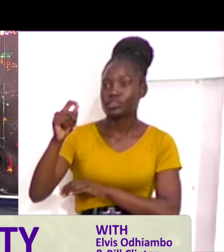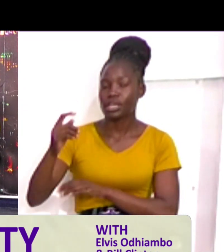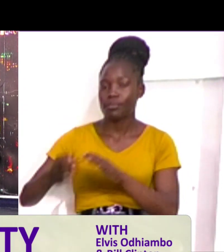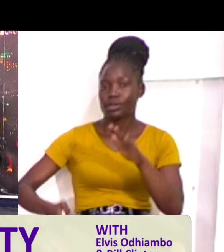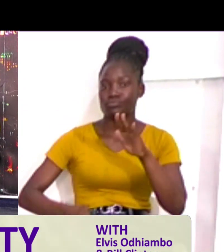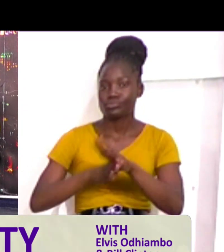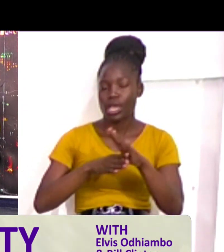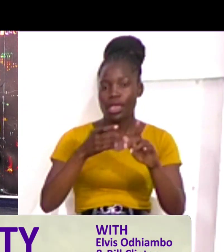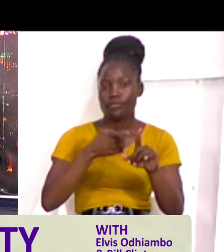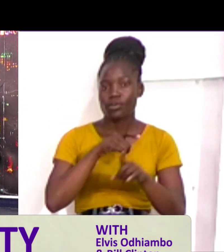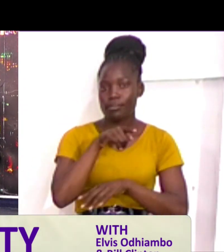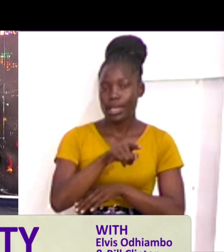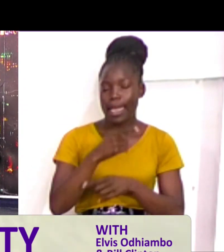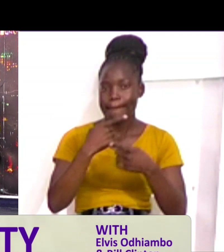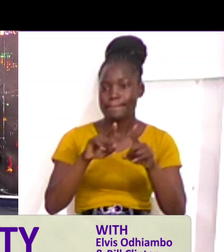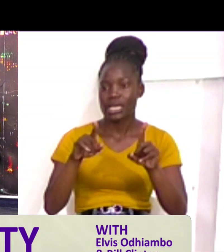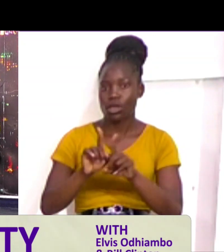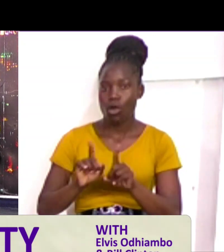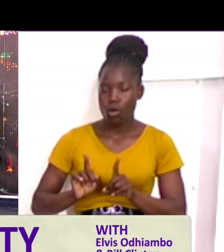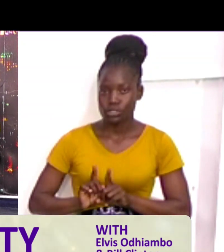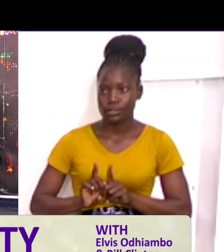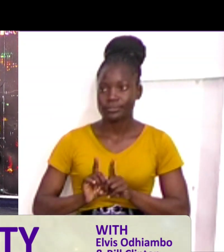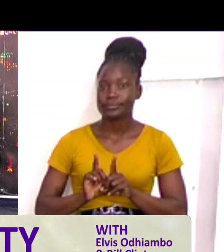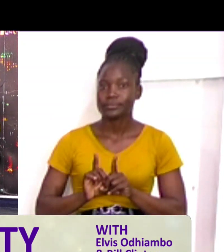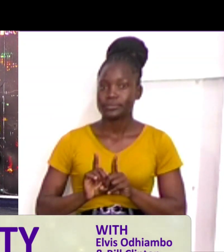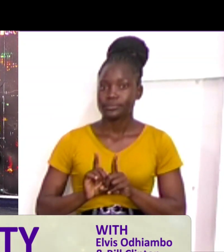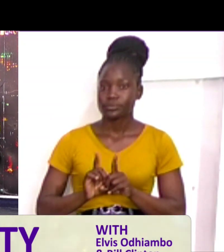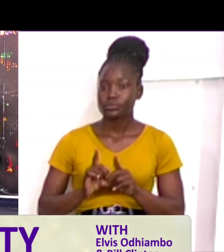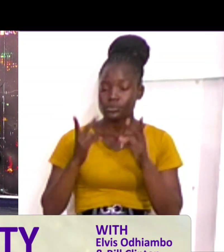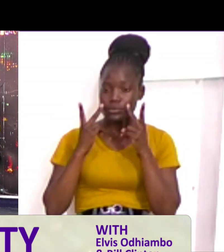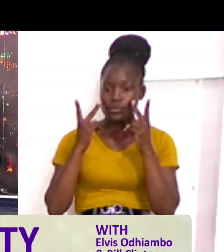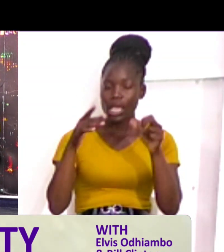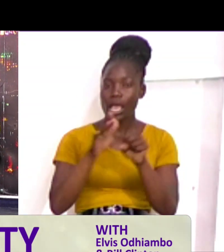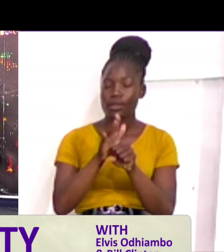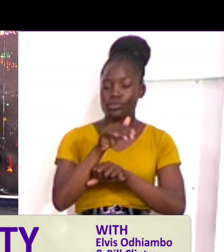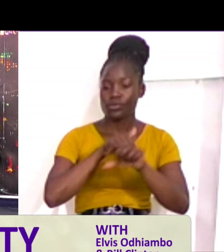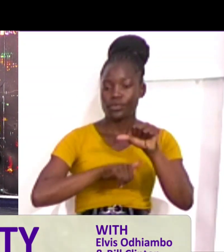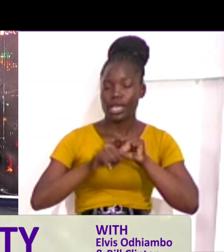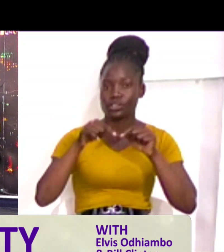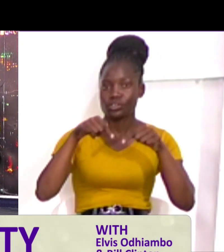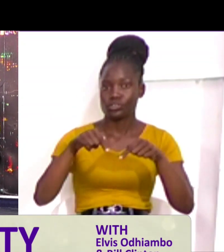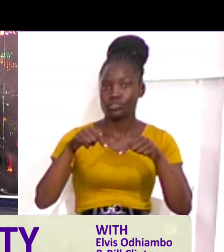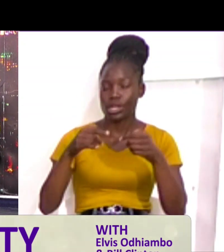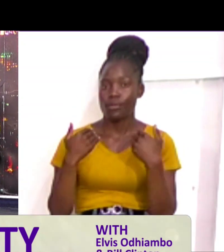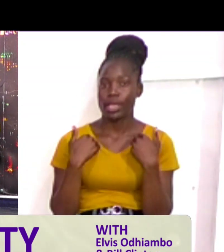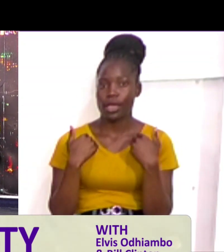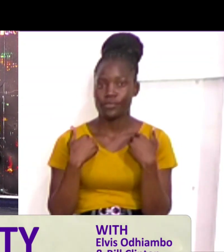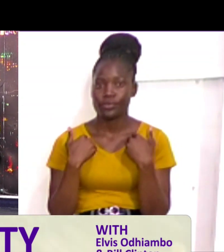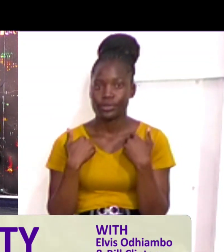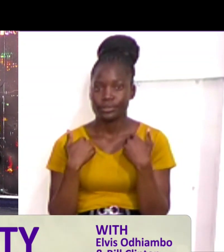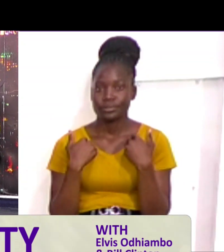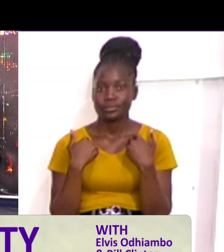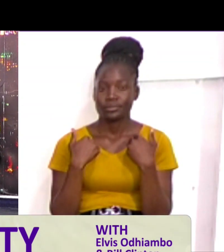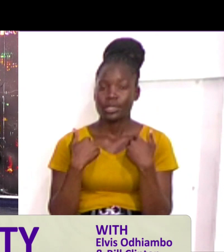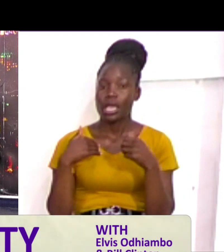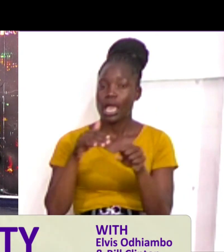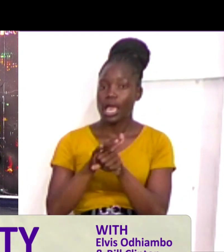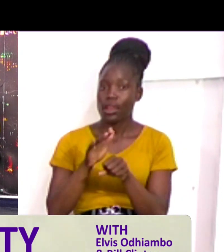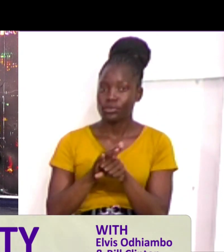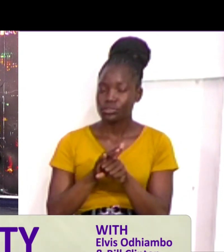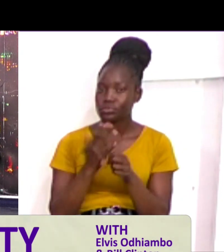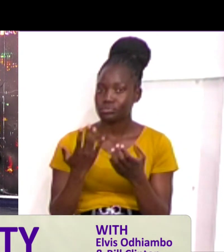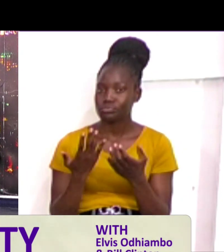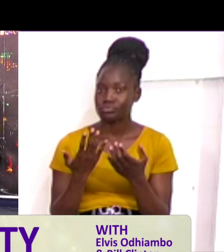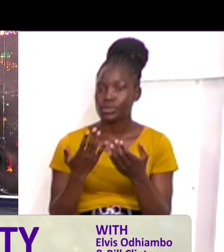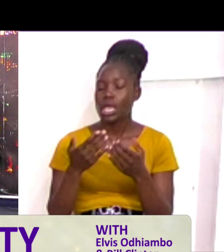of the race. But then again, so far, we are seeing a lot of action also today. Tukona, a lot of to look out